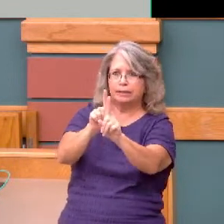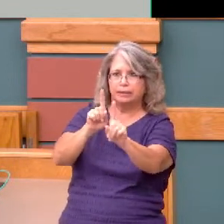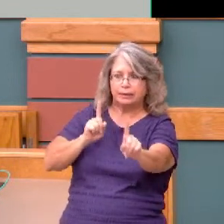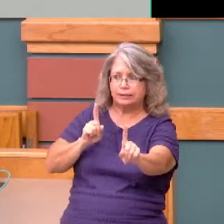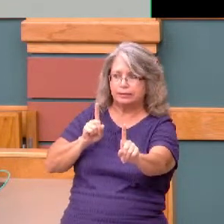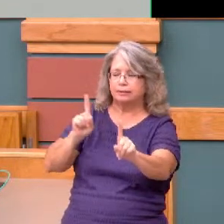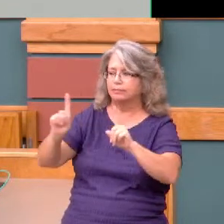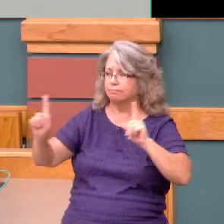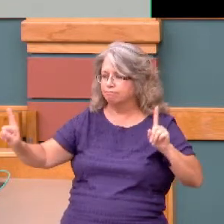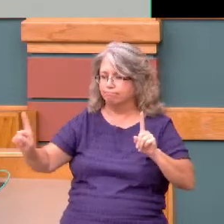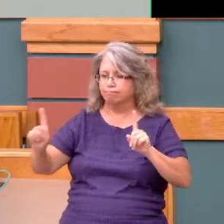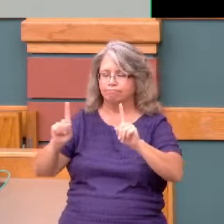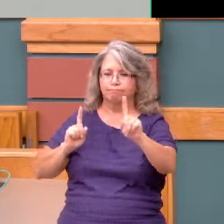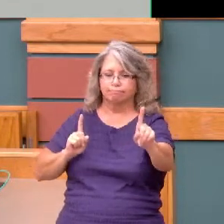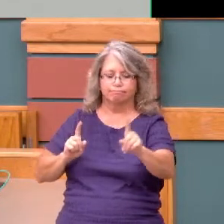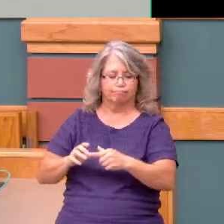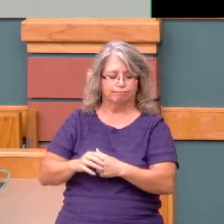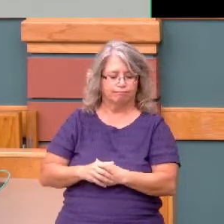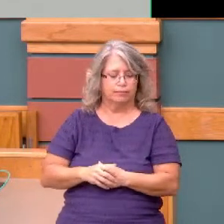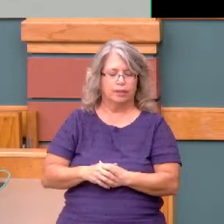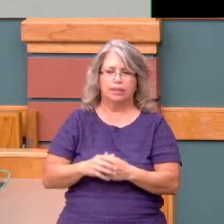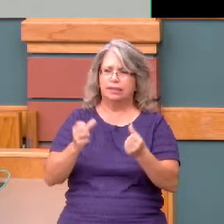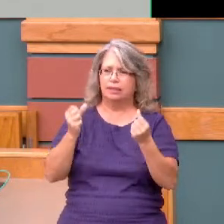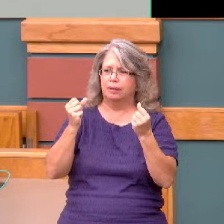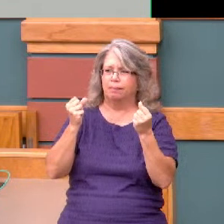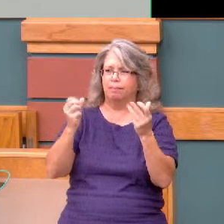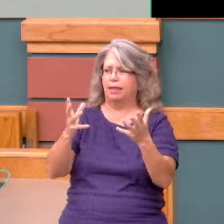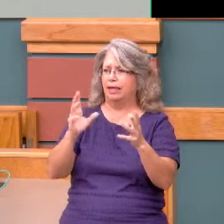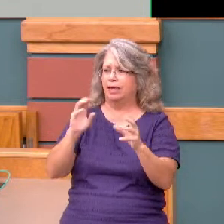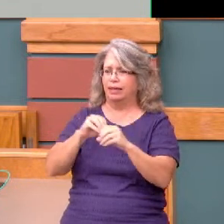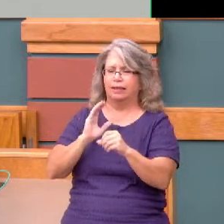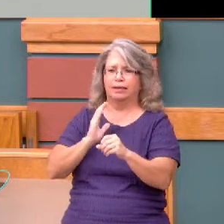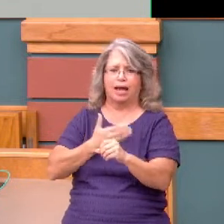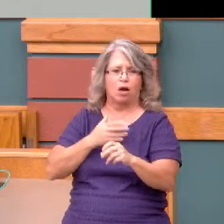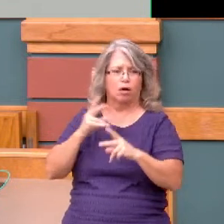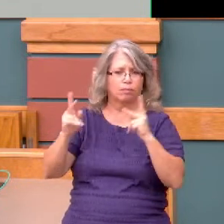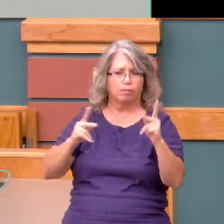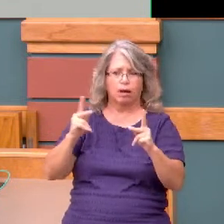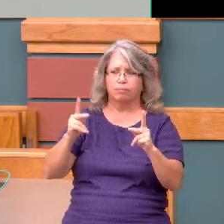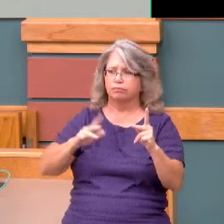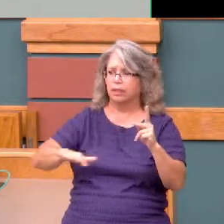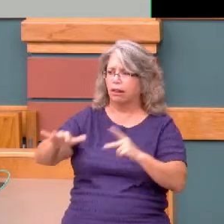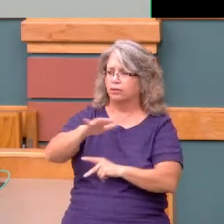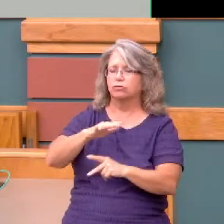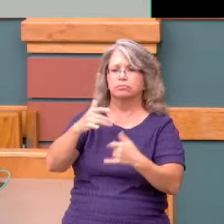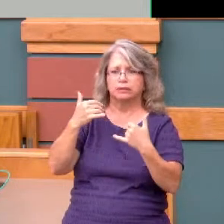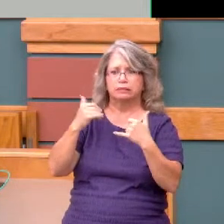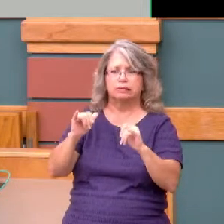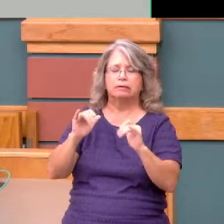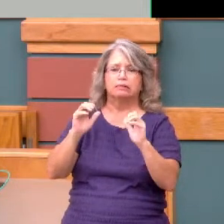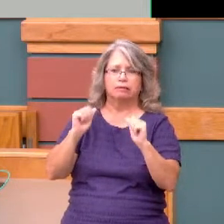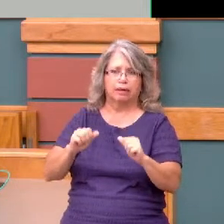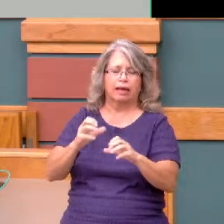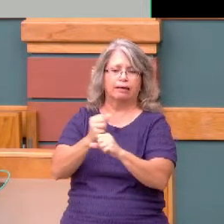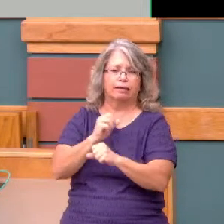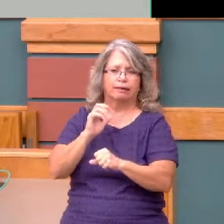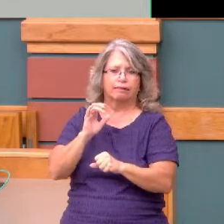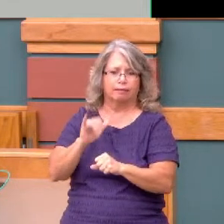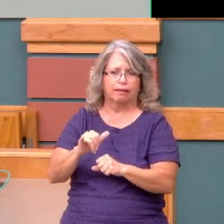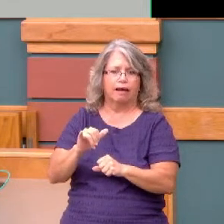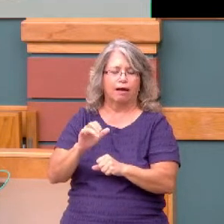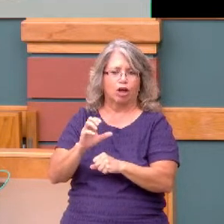of our population is still susceptible to COVID-19 and especially this Delta variant. I want to thank you